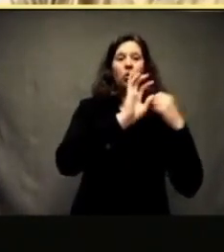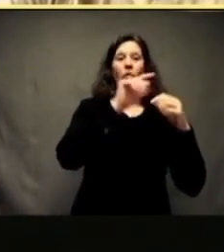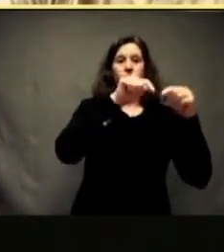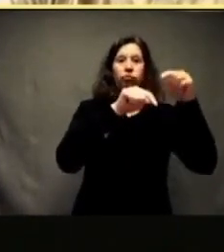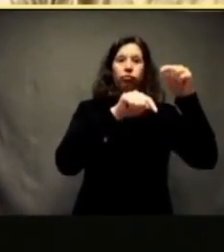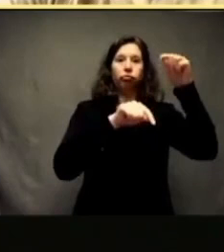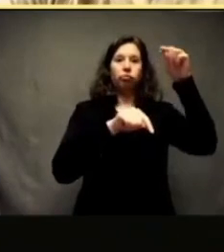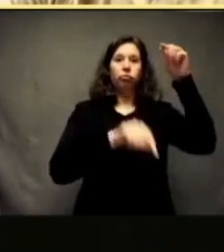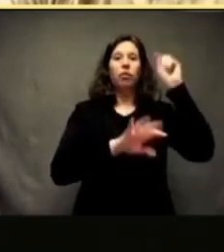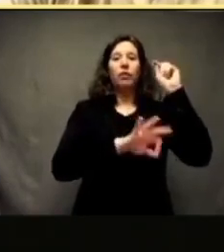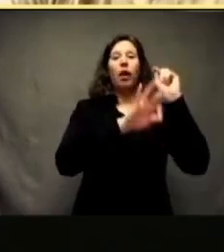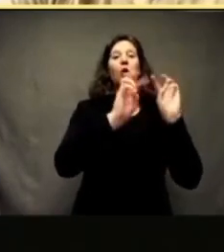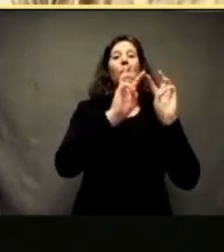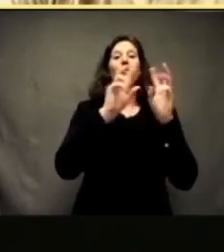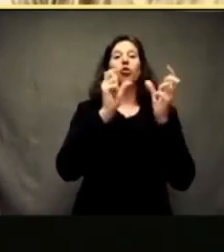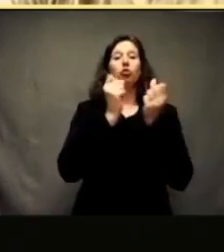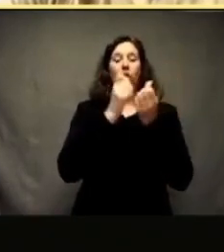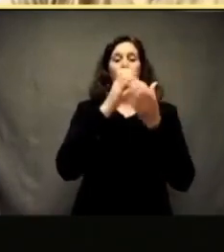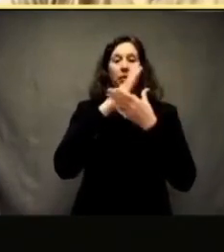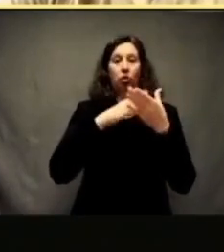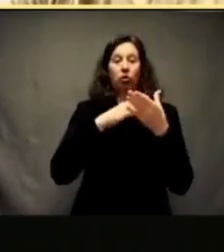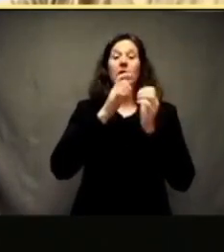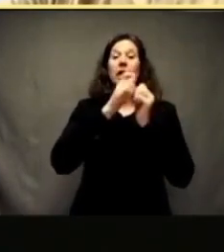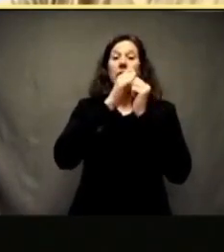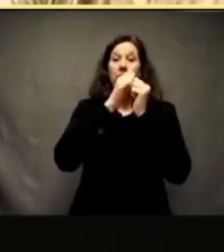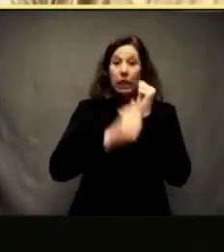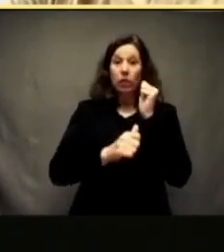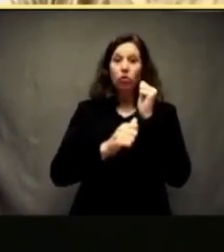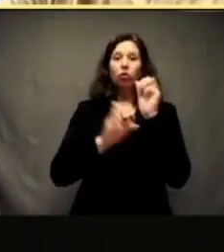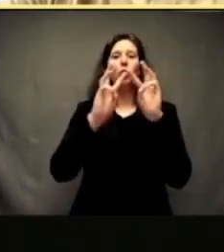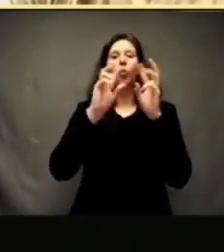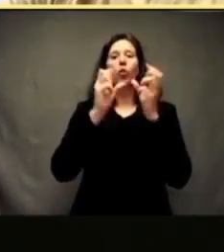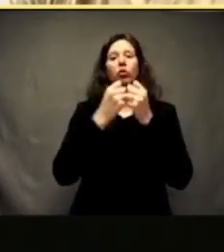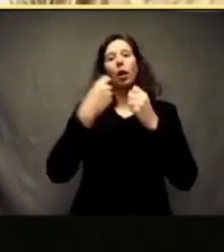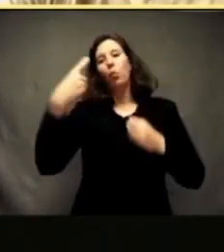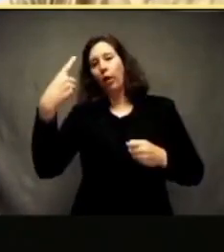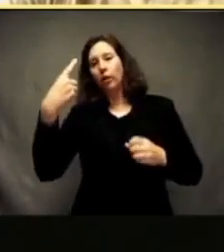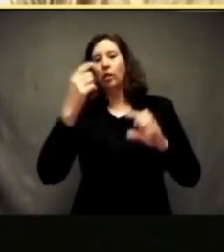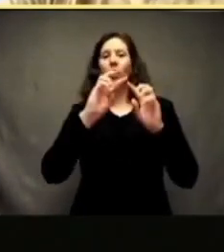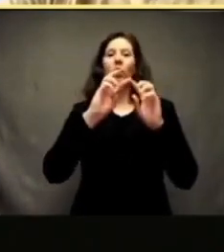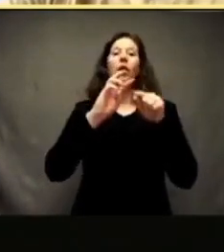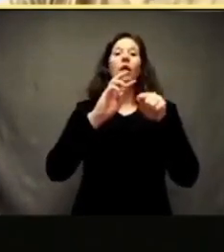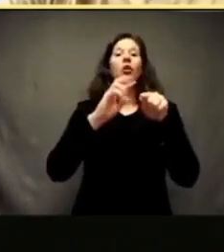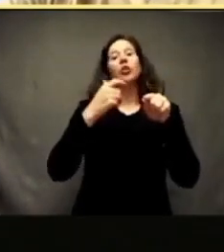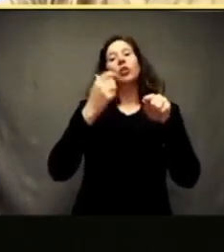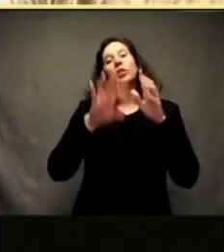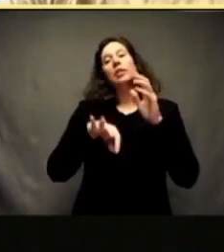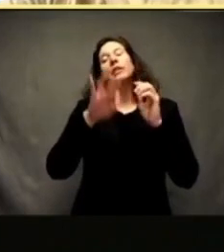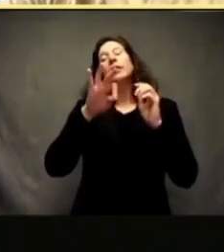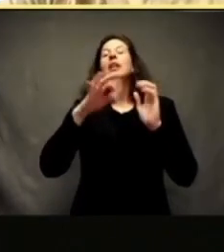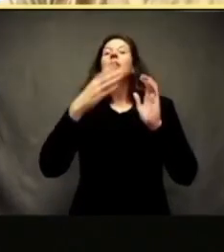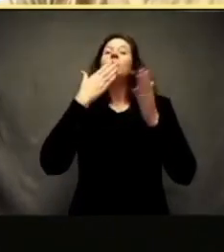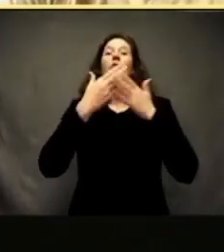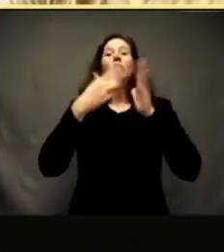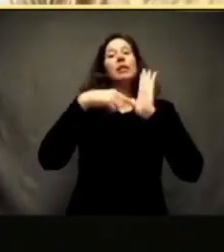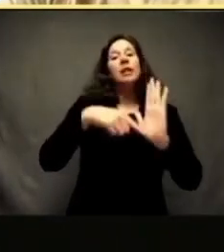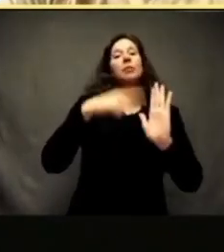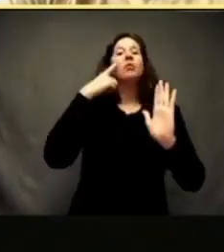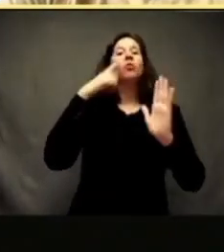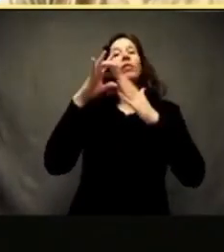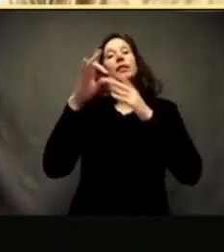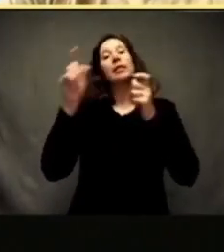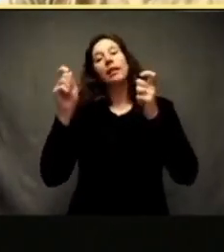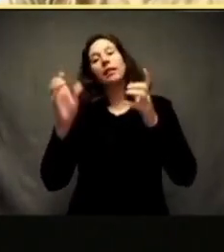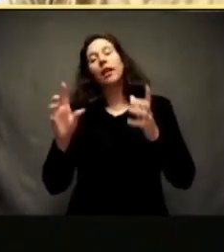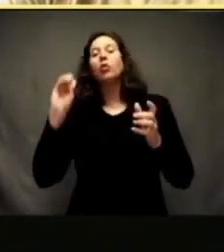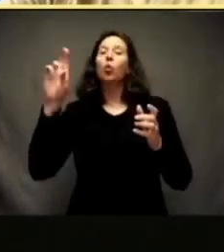And in each of these workshop sections, you'll find things like practical tips for facilitators or for other volunteers